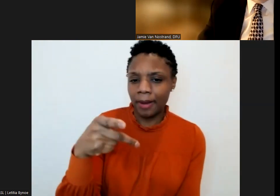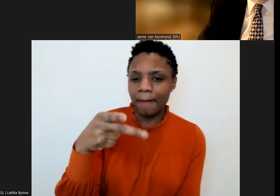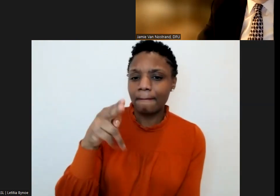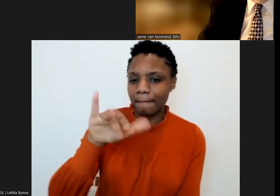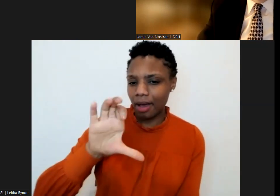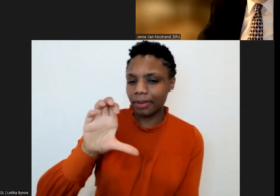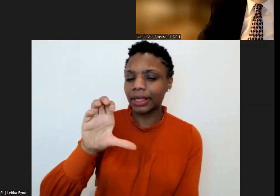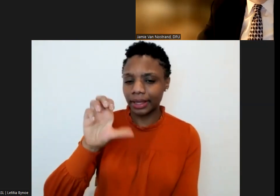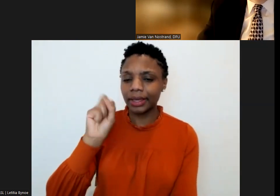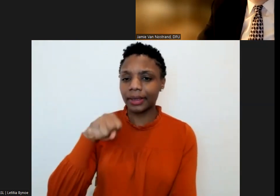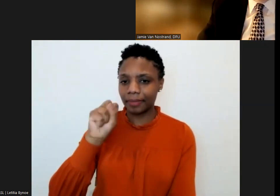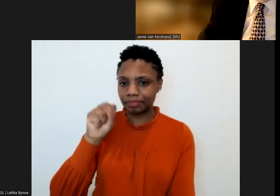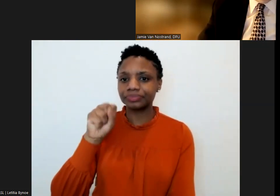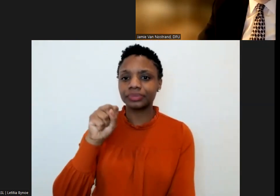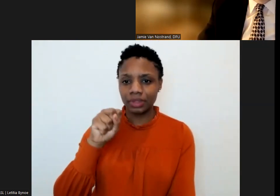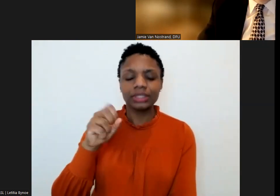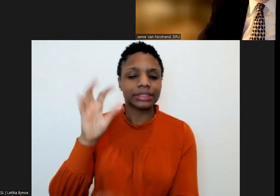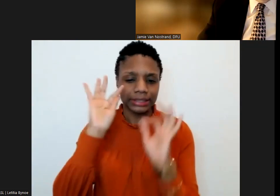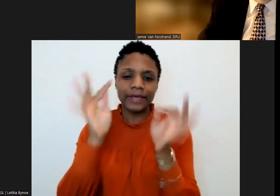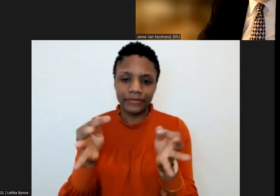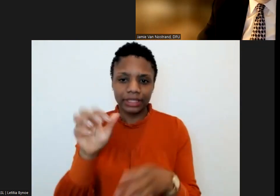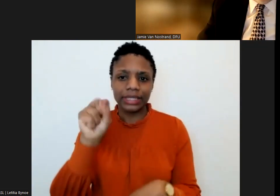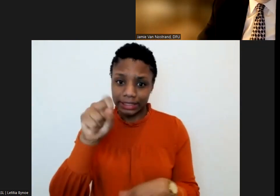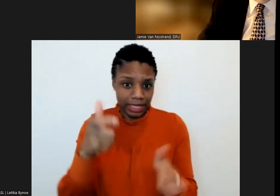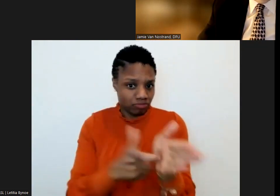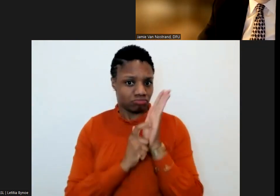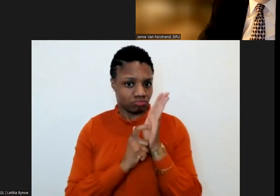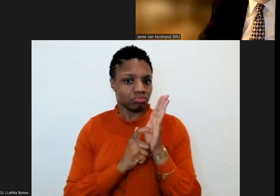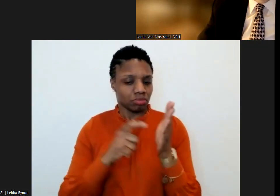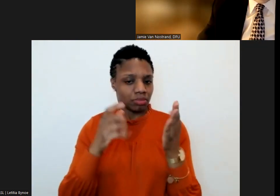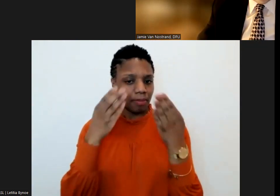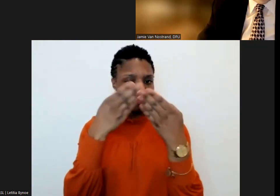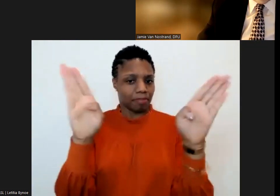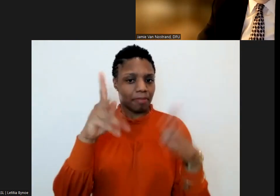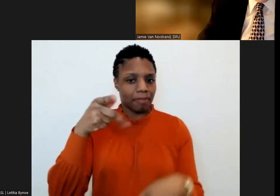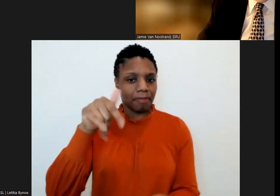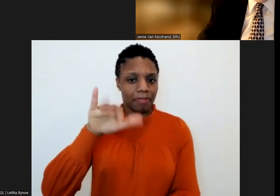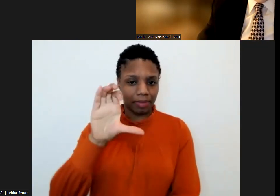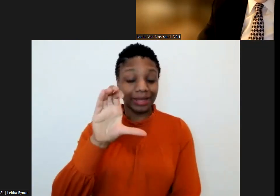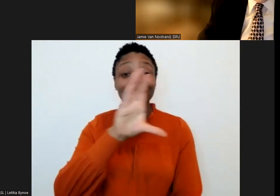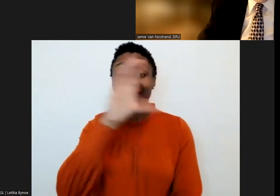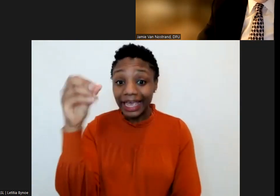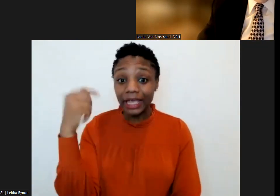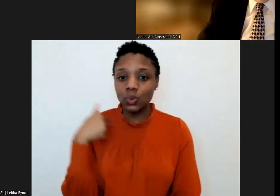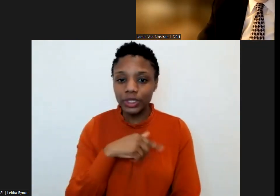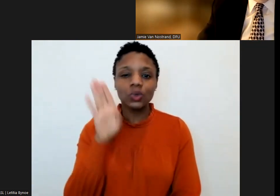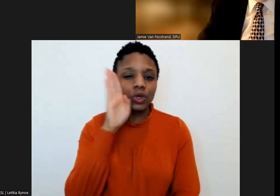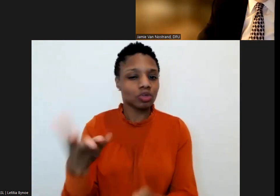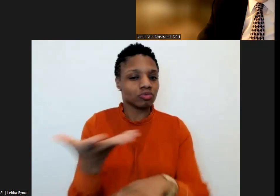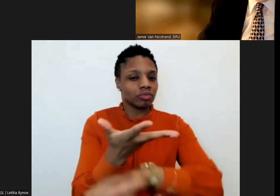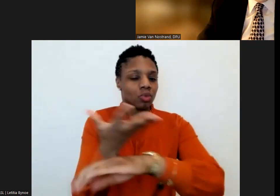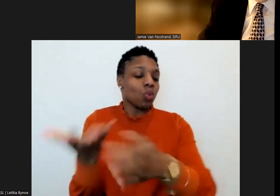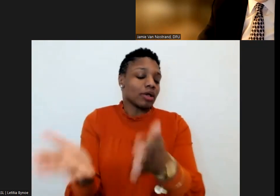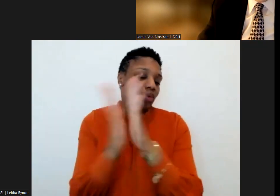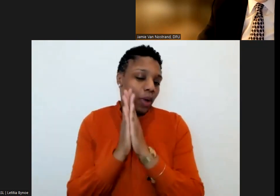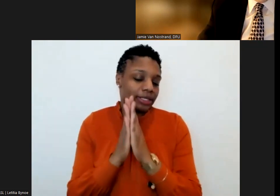case proceeding where we'll evaluate them. They will definitely be public. They need to be public. Yeah. Great. Thanks. And we'll see comments on those as well. Yes. Thanks, Stacey.